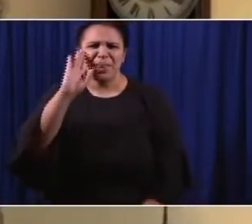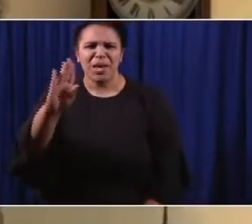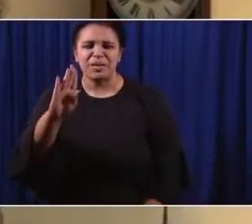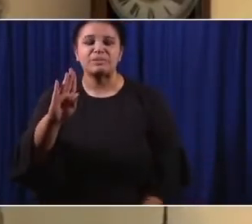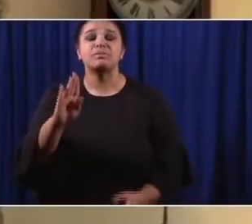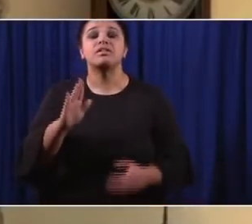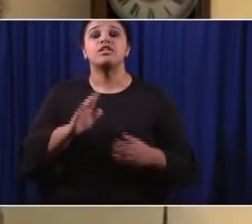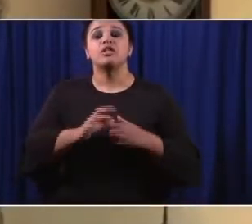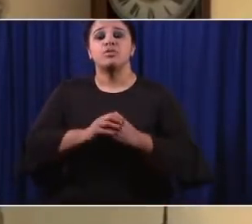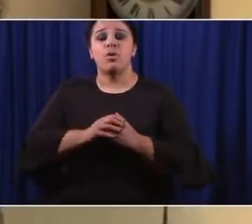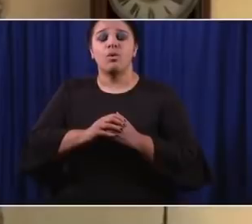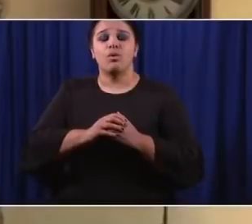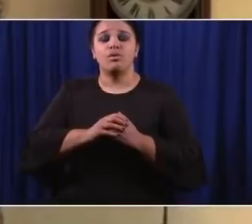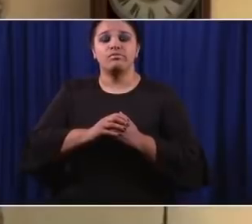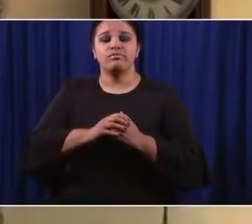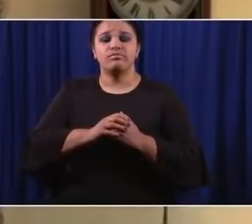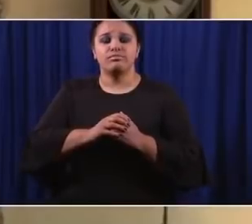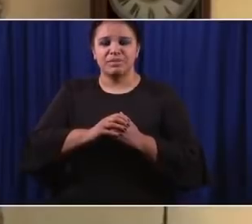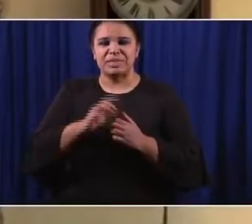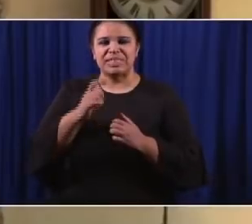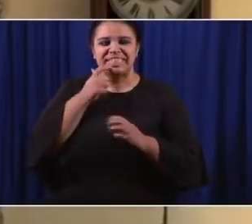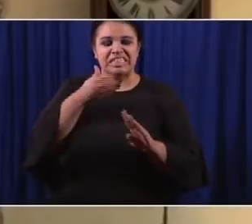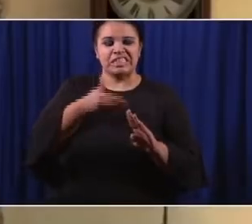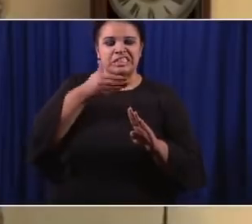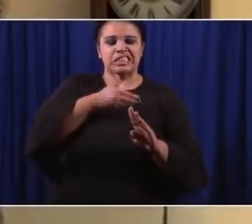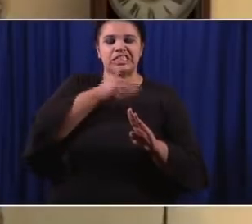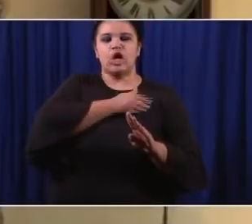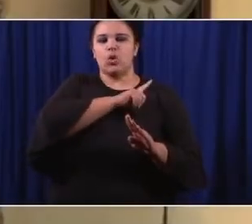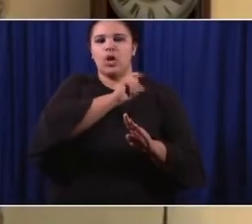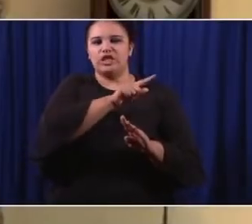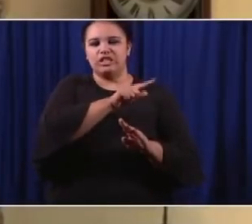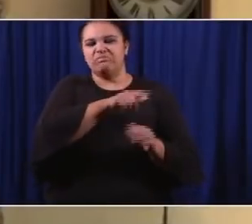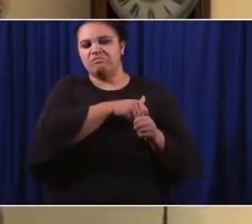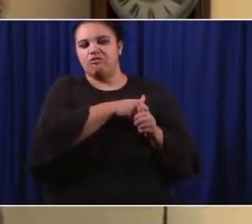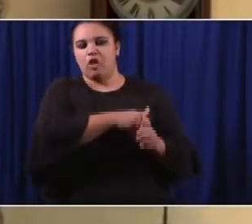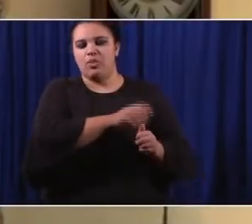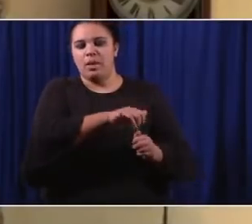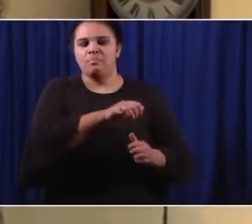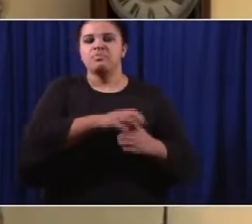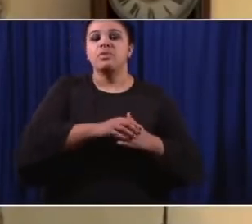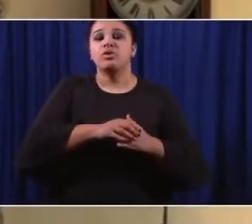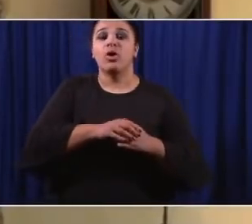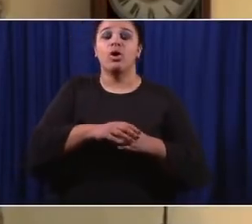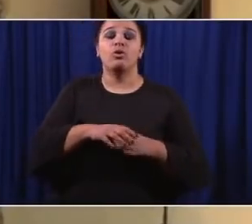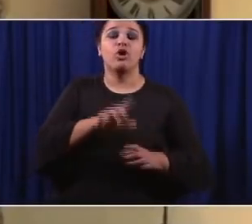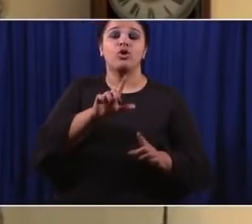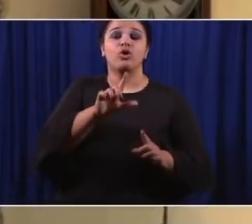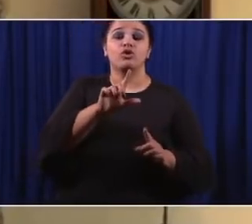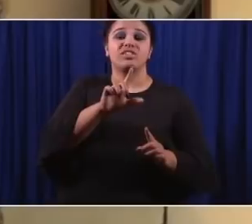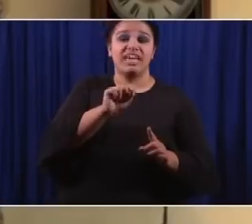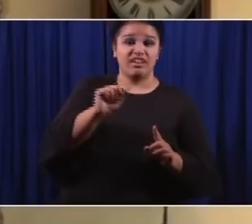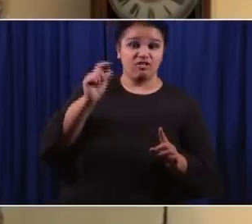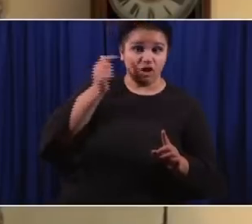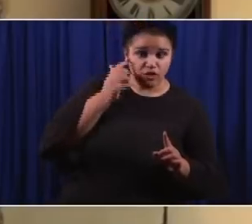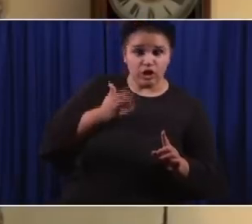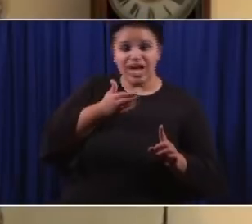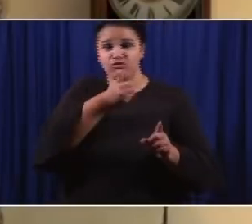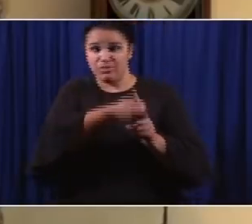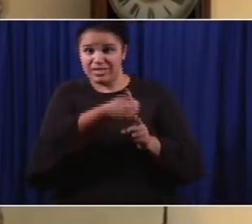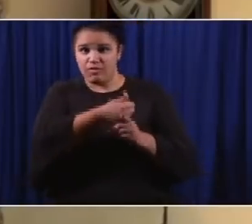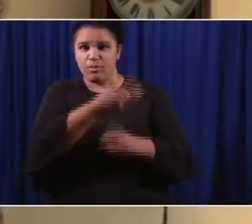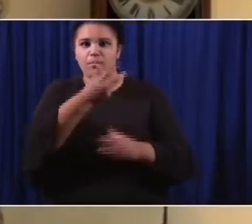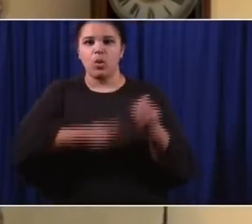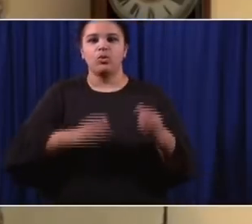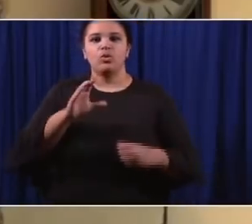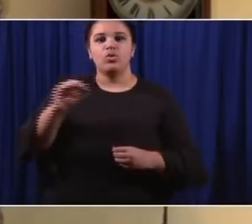follow-up from a couple of other reporters' questions. So along with the Lieutenant Governor, you're co-chair of President Trump's Ohio reelection campaign.